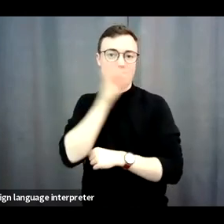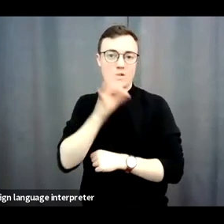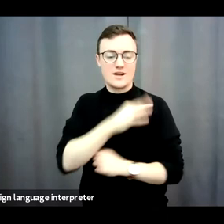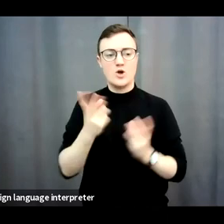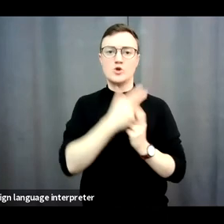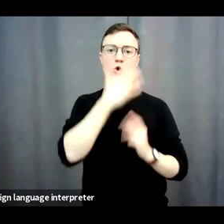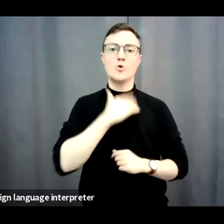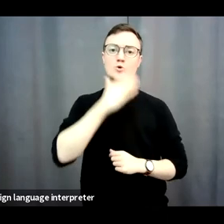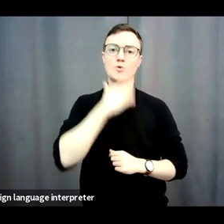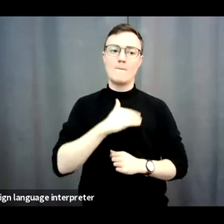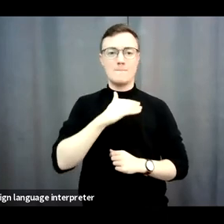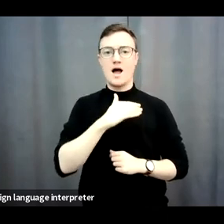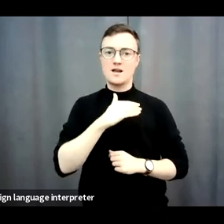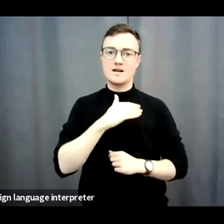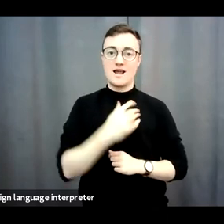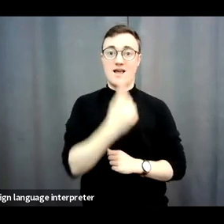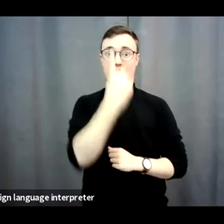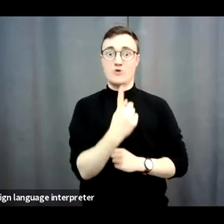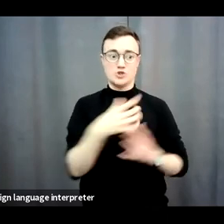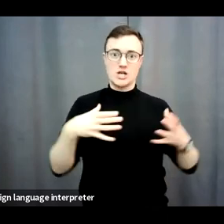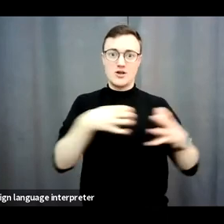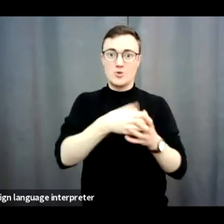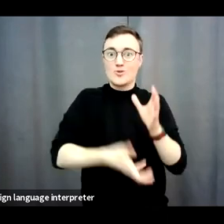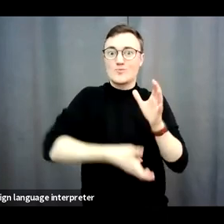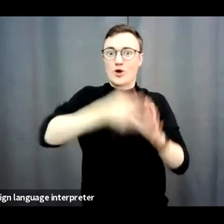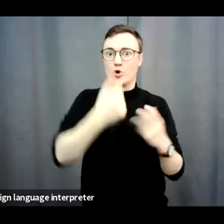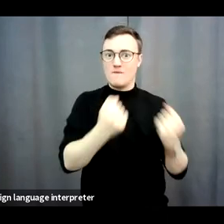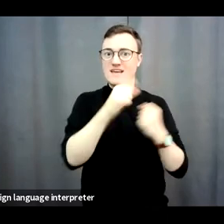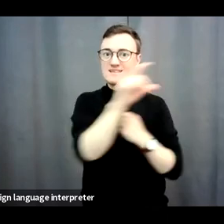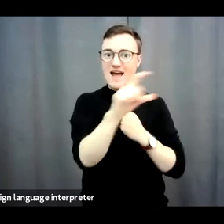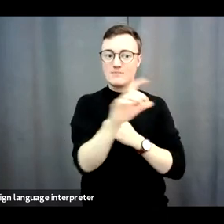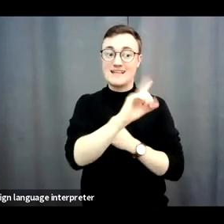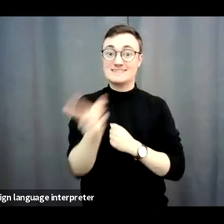important issues of the future.